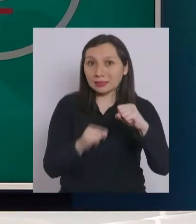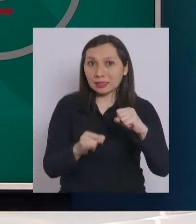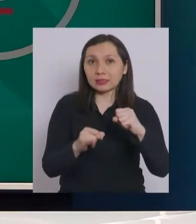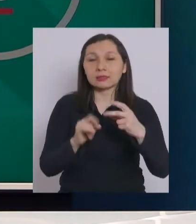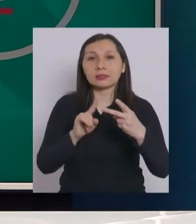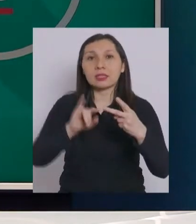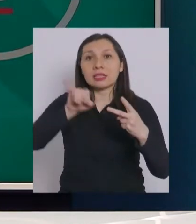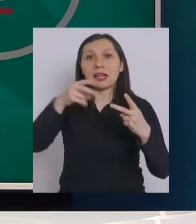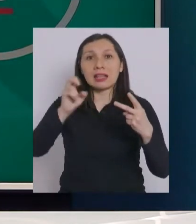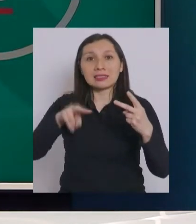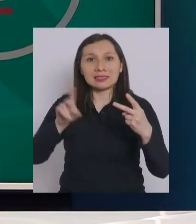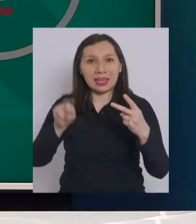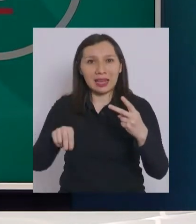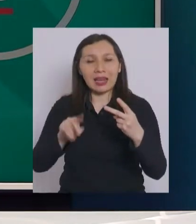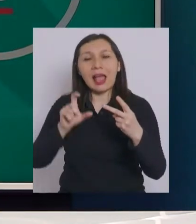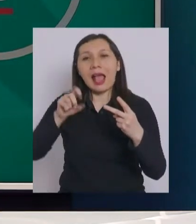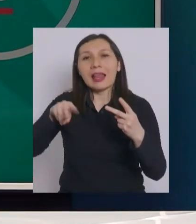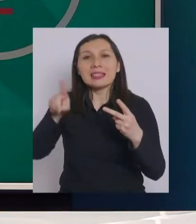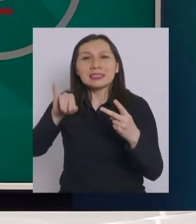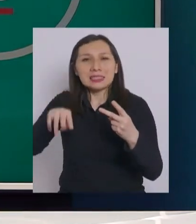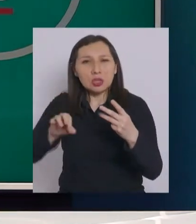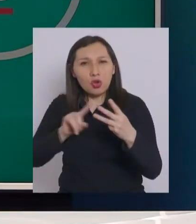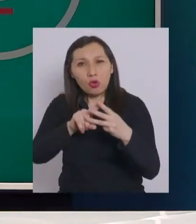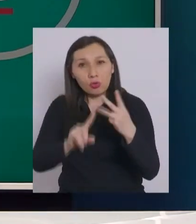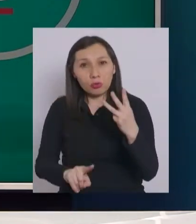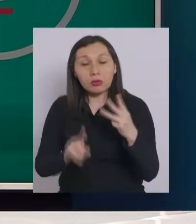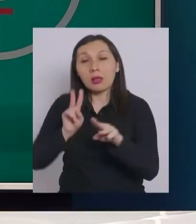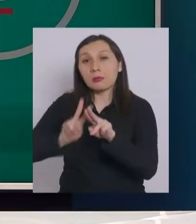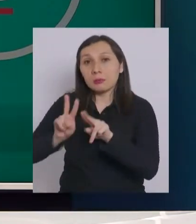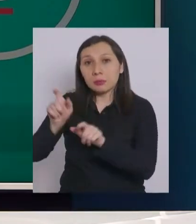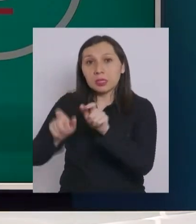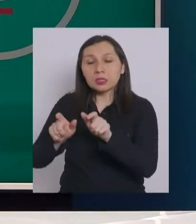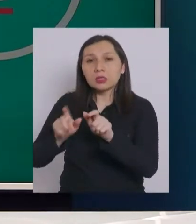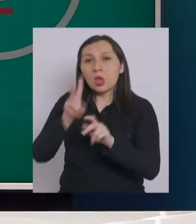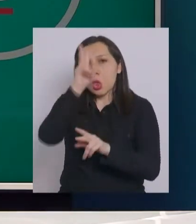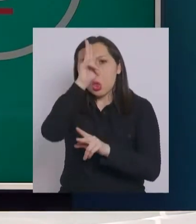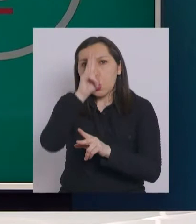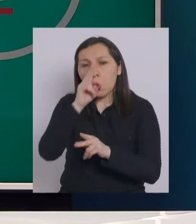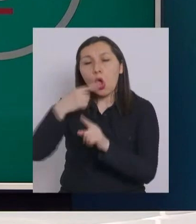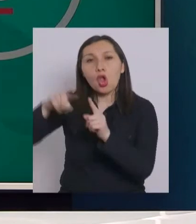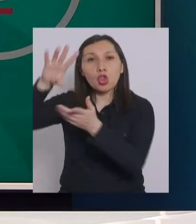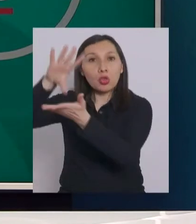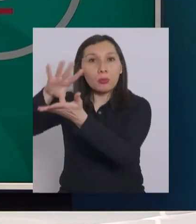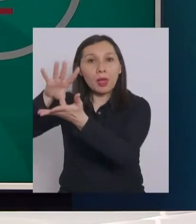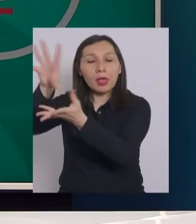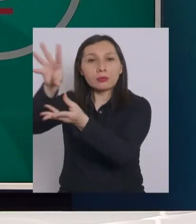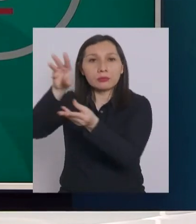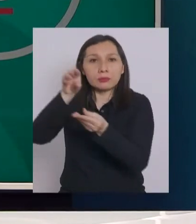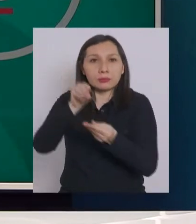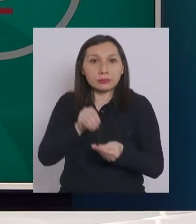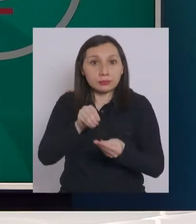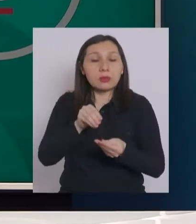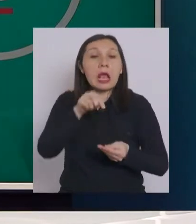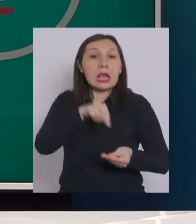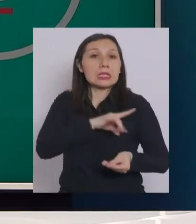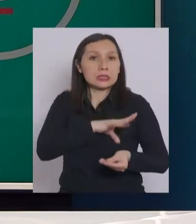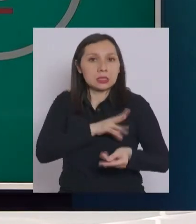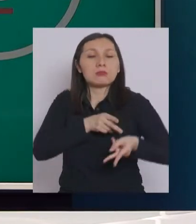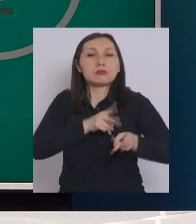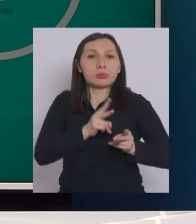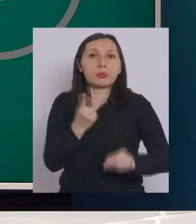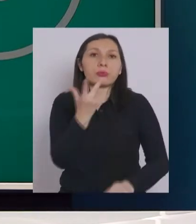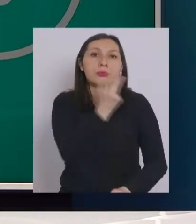of AstraZeneca, Janssen, and CanSino, and persons who have done the homologation of vaccines